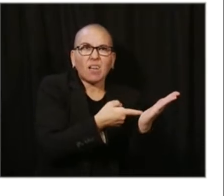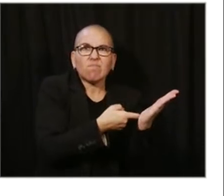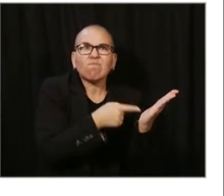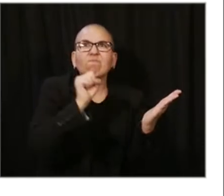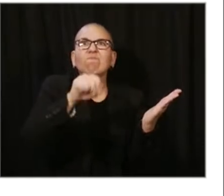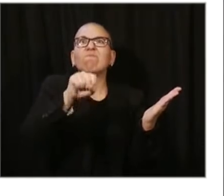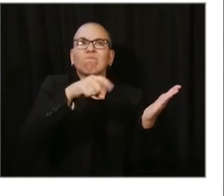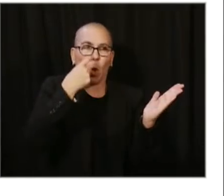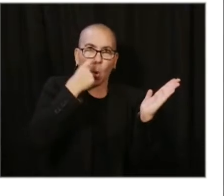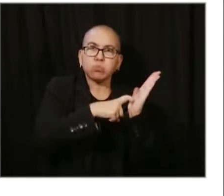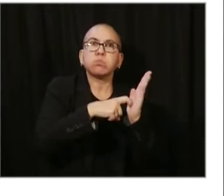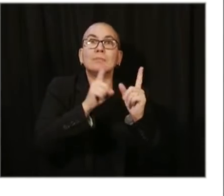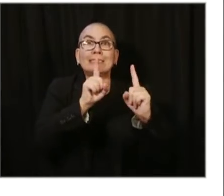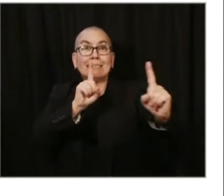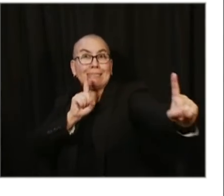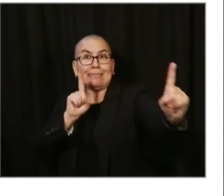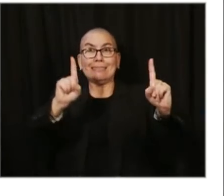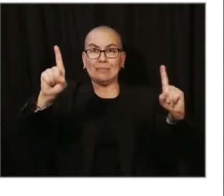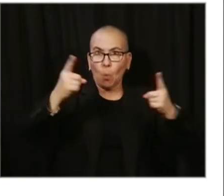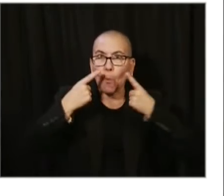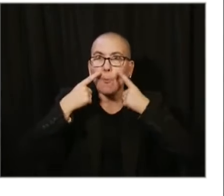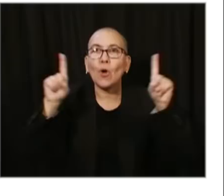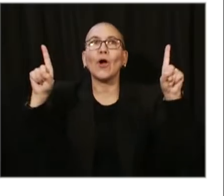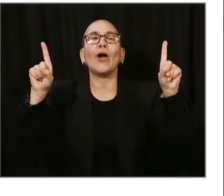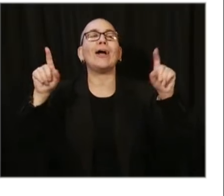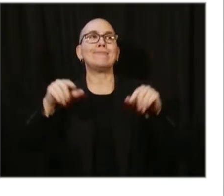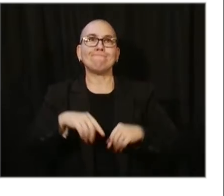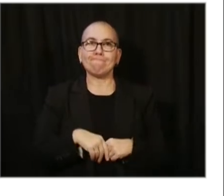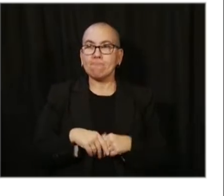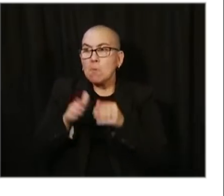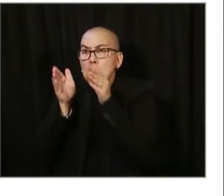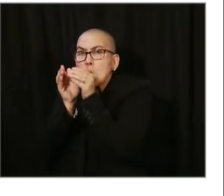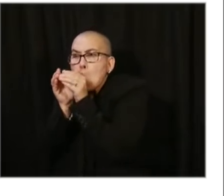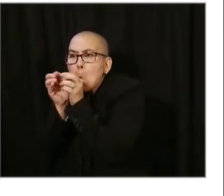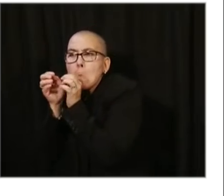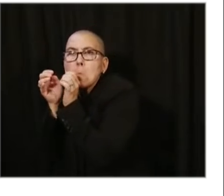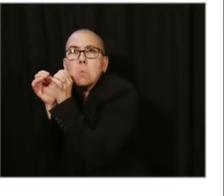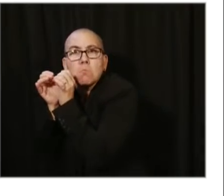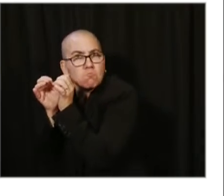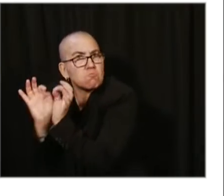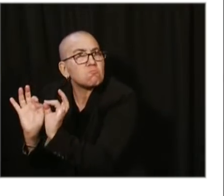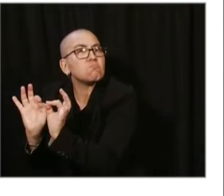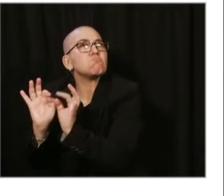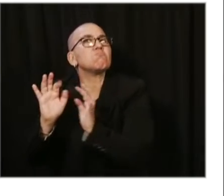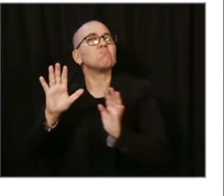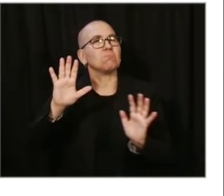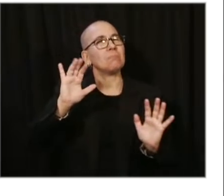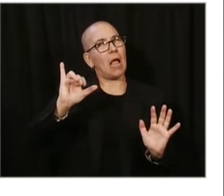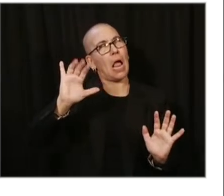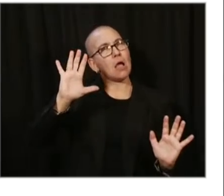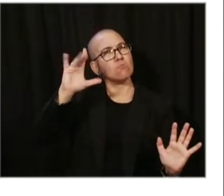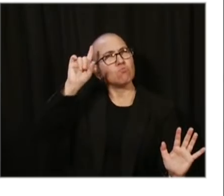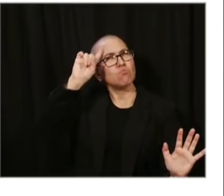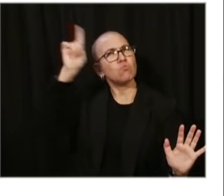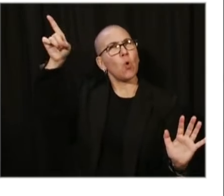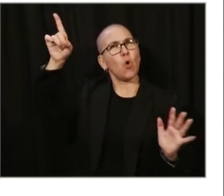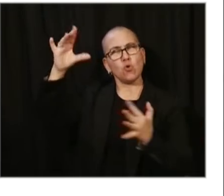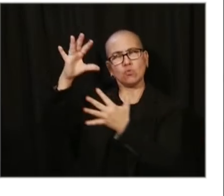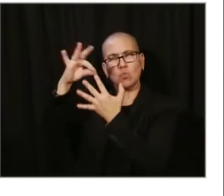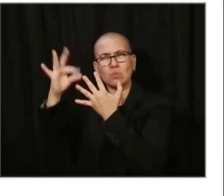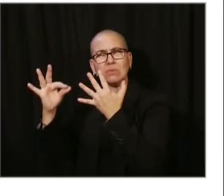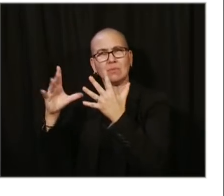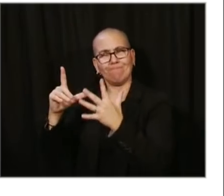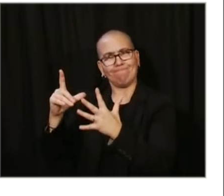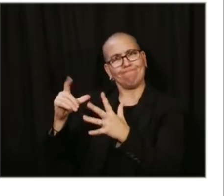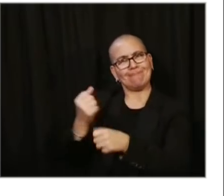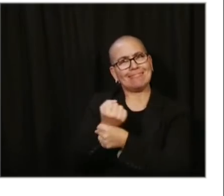number, making some of these smart choices will make a difference. It will save people's lives, it will keep people out of the